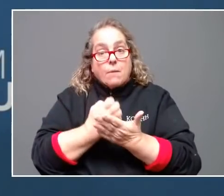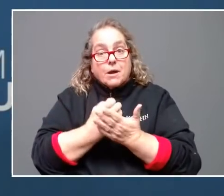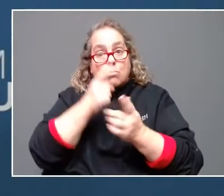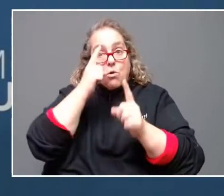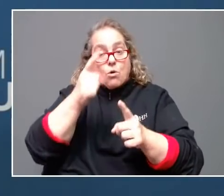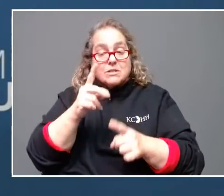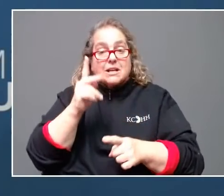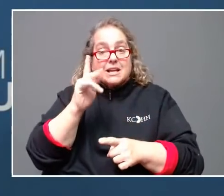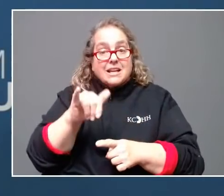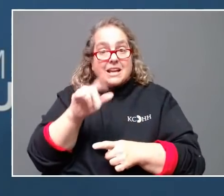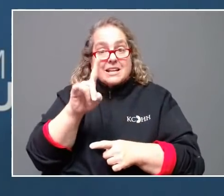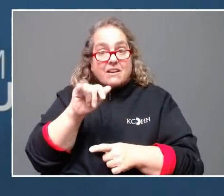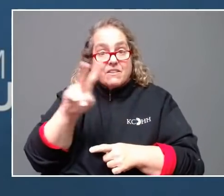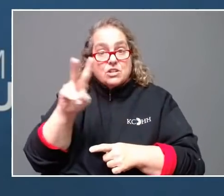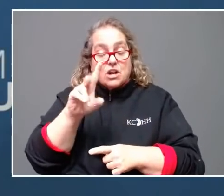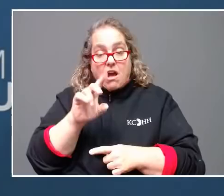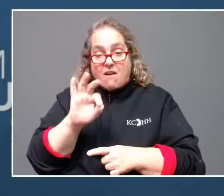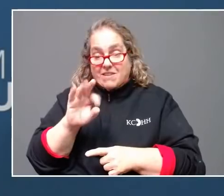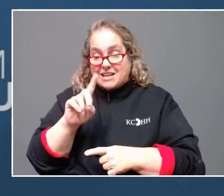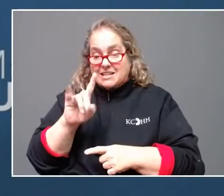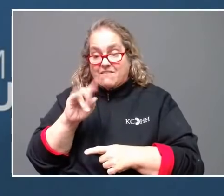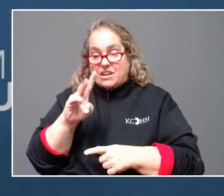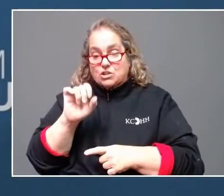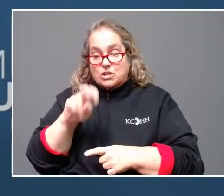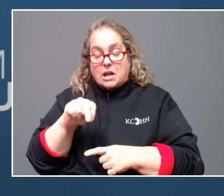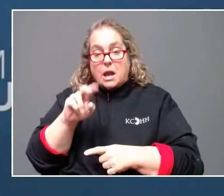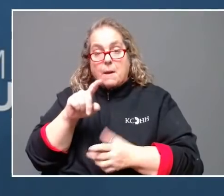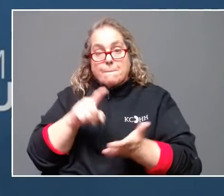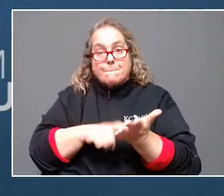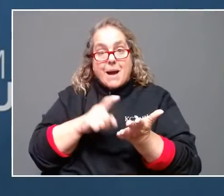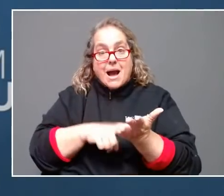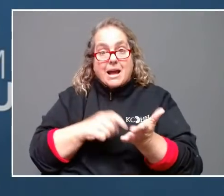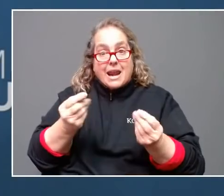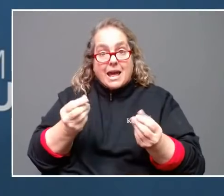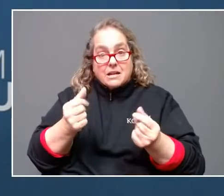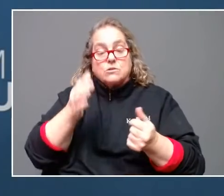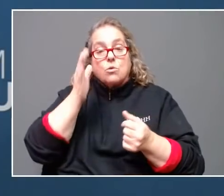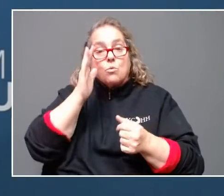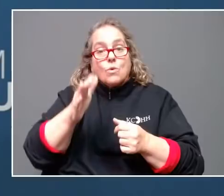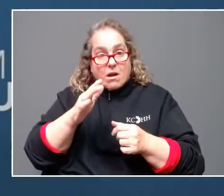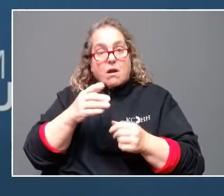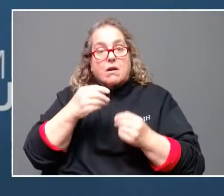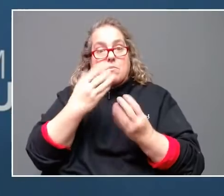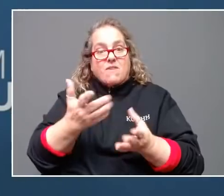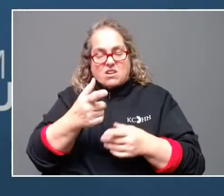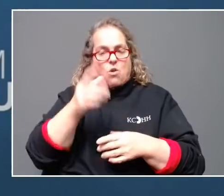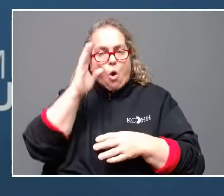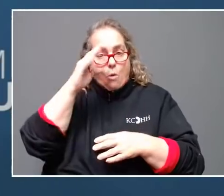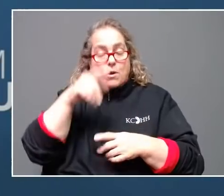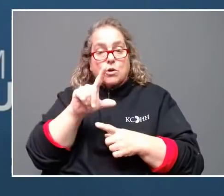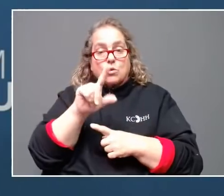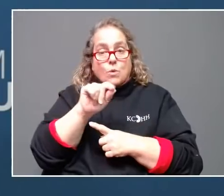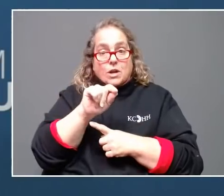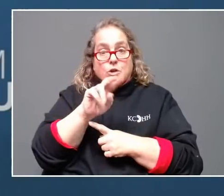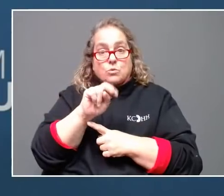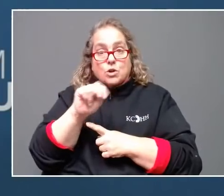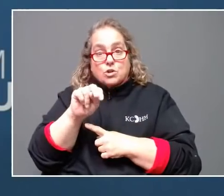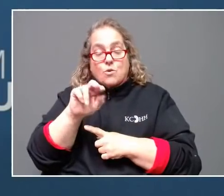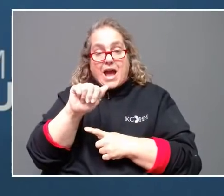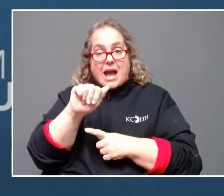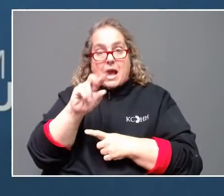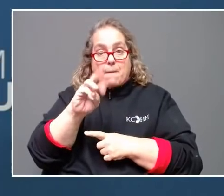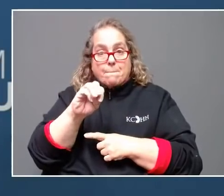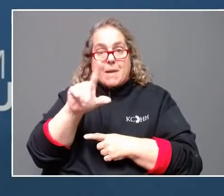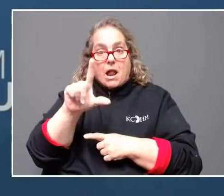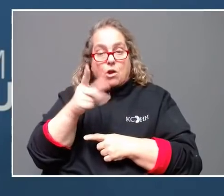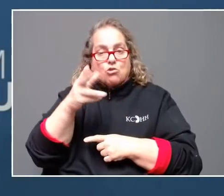is accepting applications in anticipation of receiving 2022 AML grants.